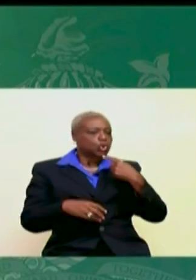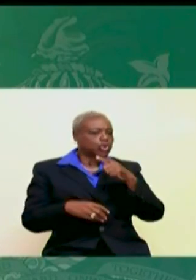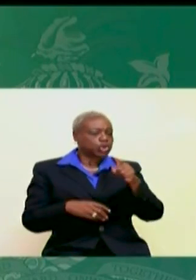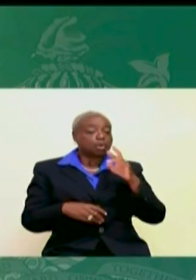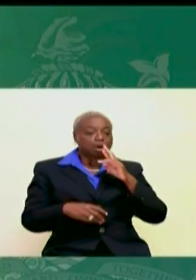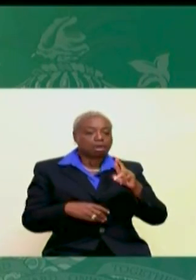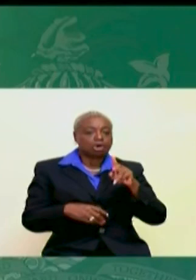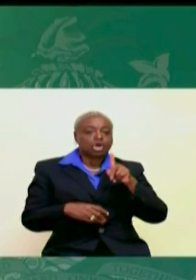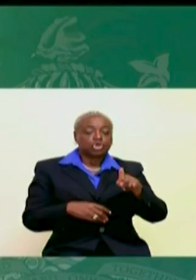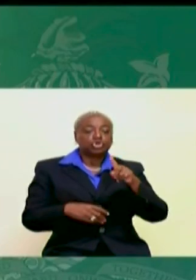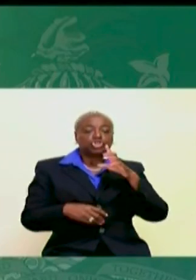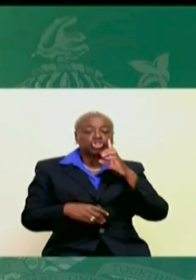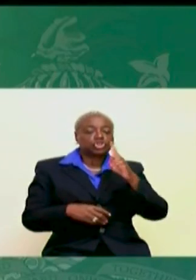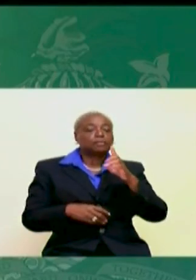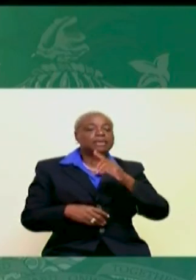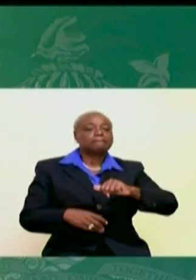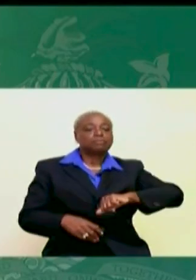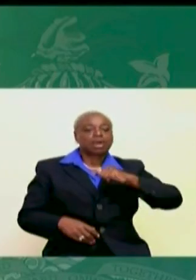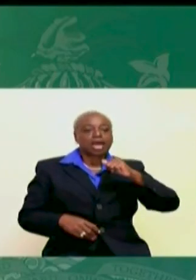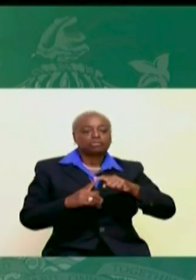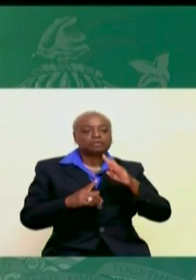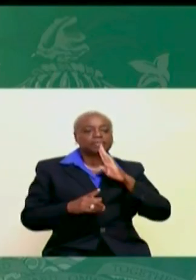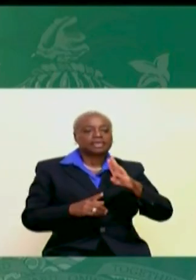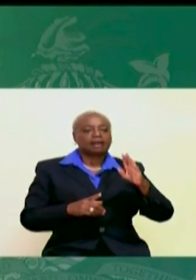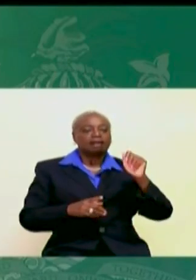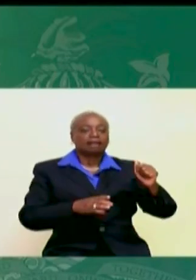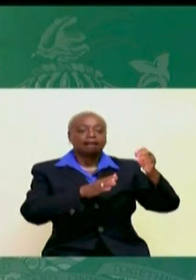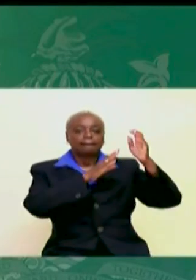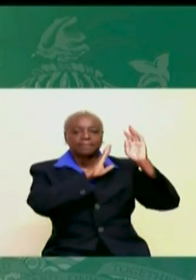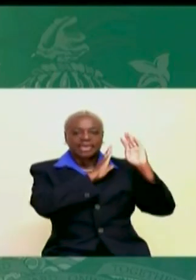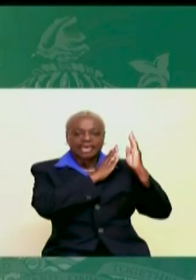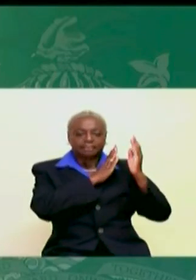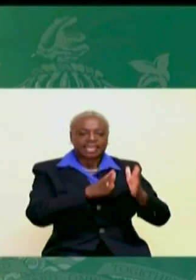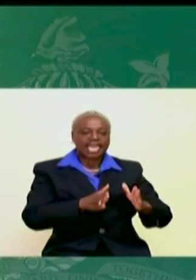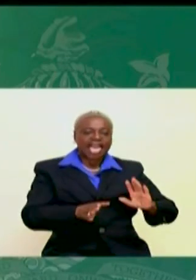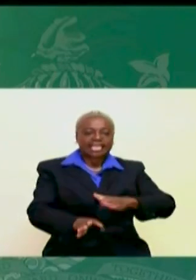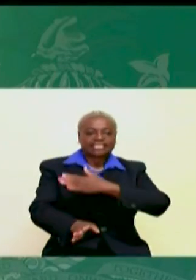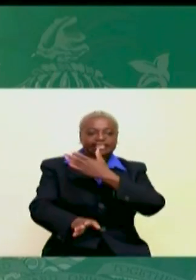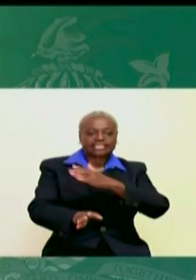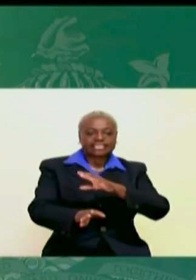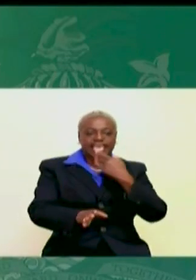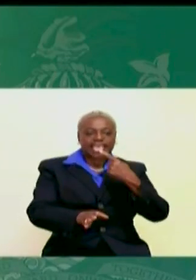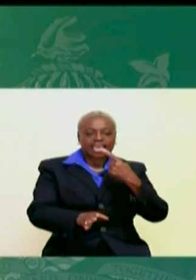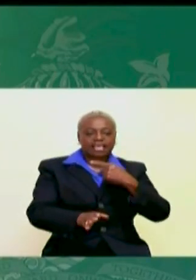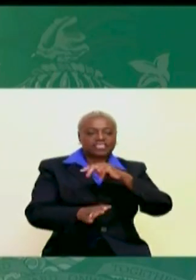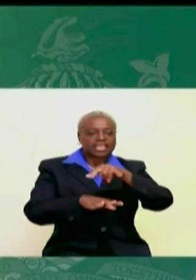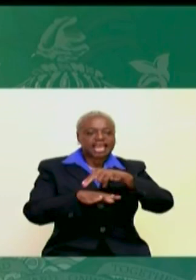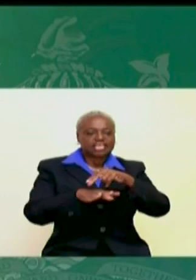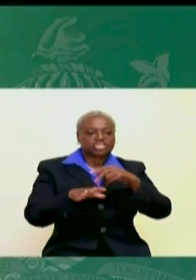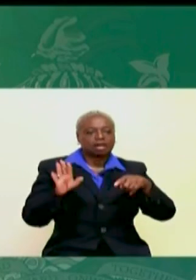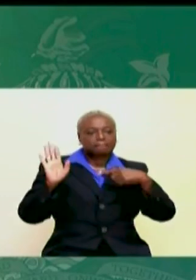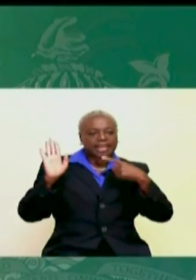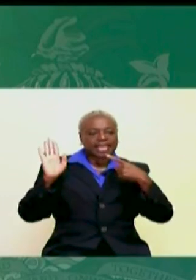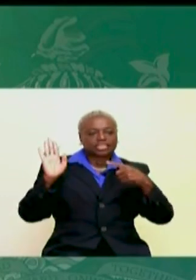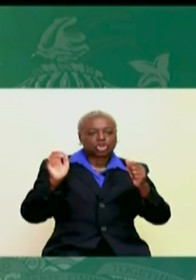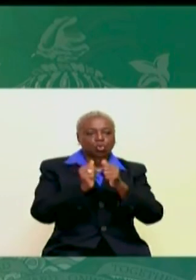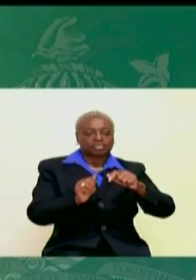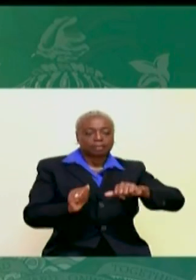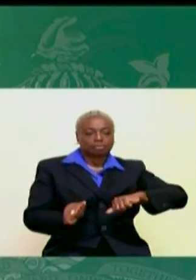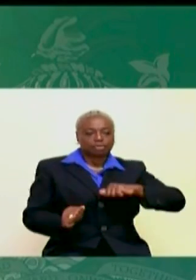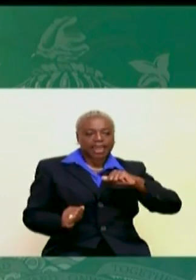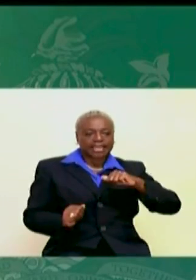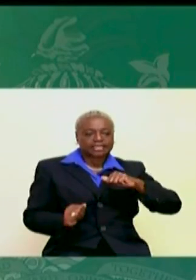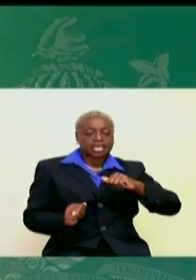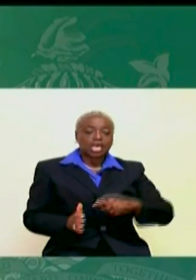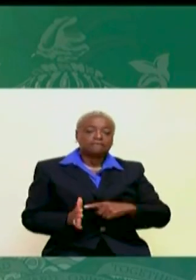because you should be proud to be a Bahamian and say the National Pledge and pride. And if you show respect to the